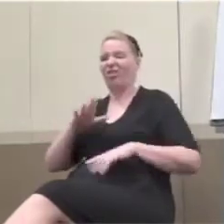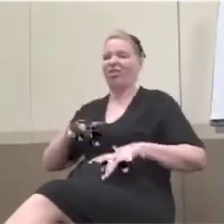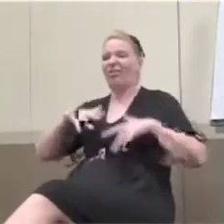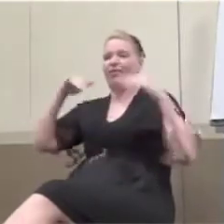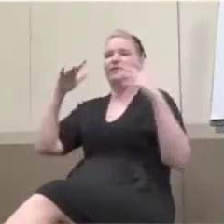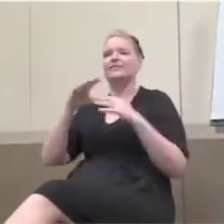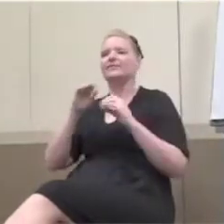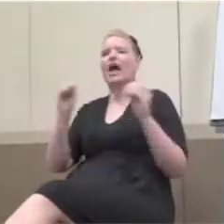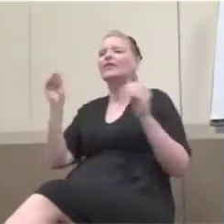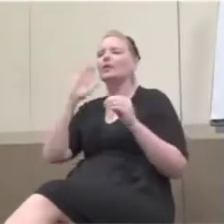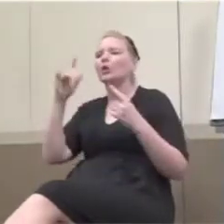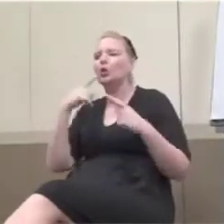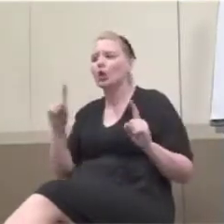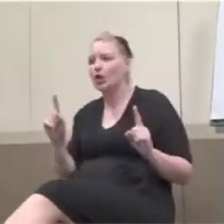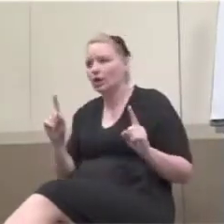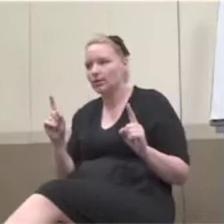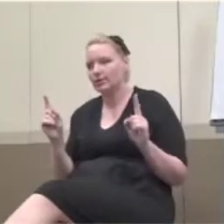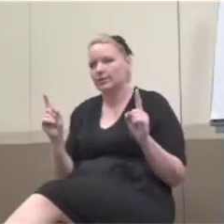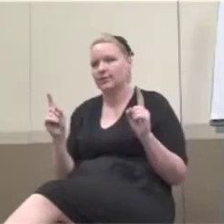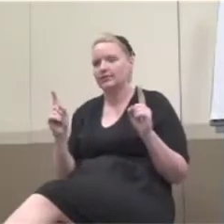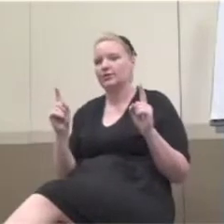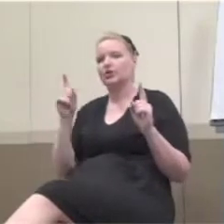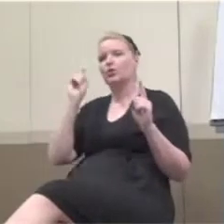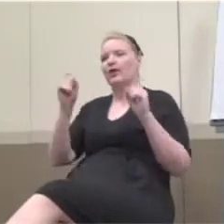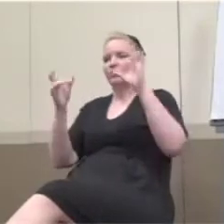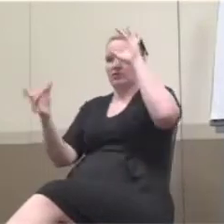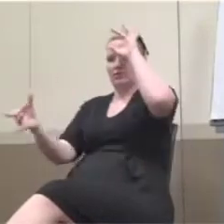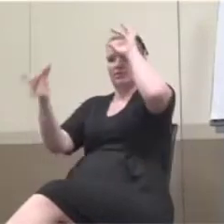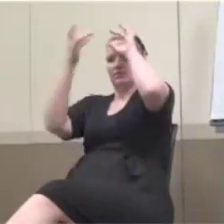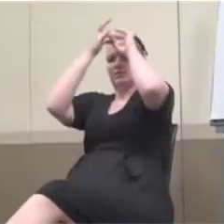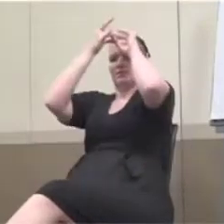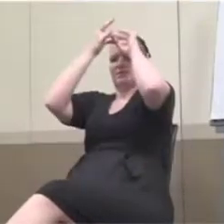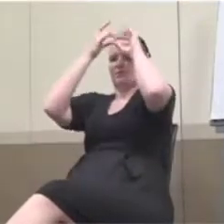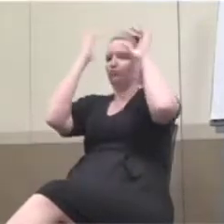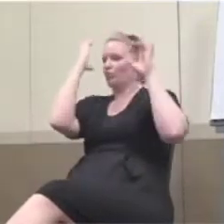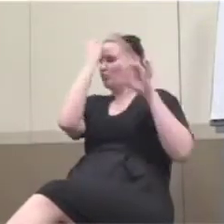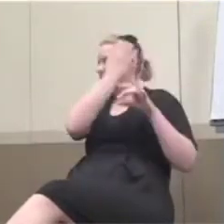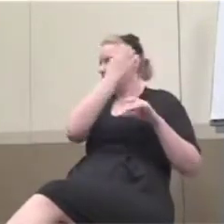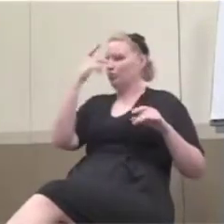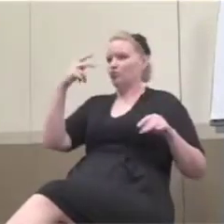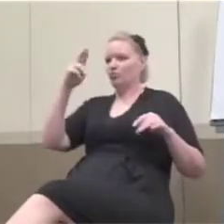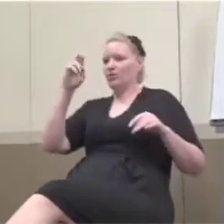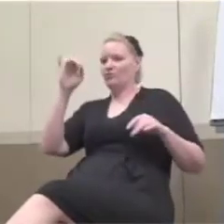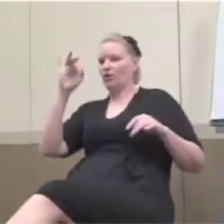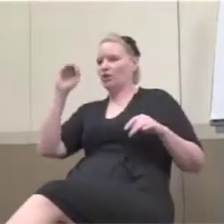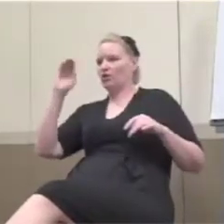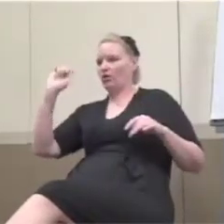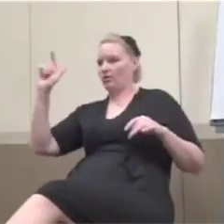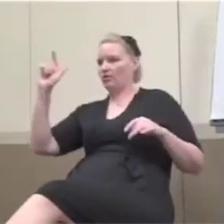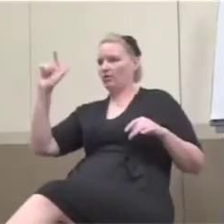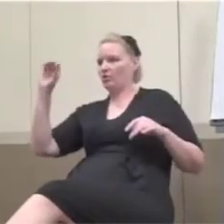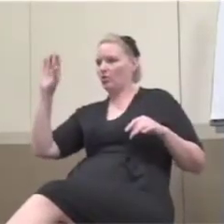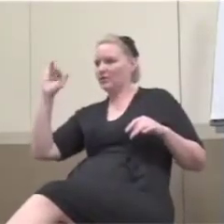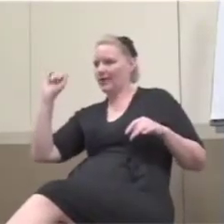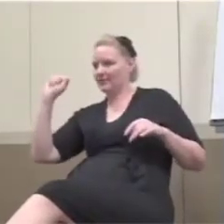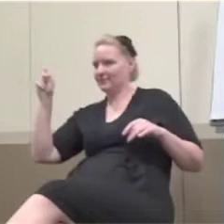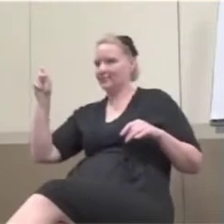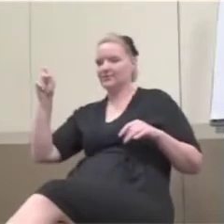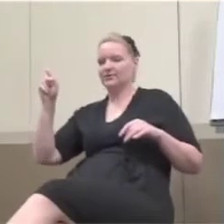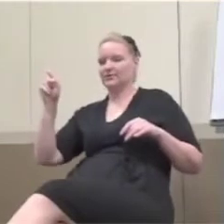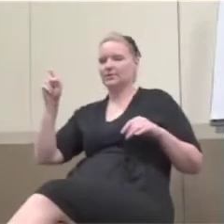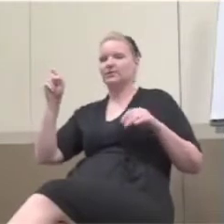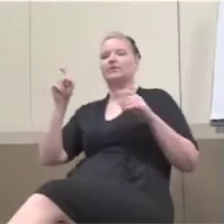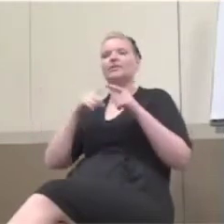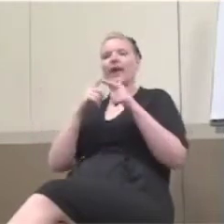sense. Nothing's going to work except engaging that prefrontal cortex. And then slowly, as they start thinking rationally, then the anger